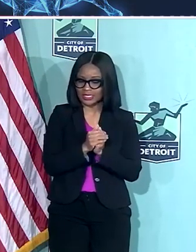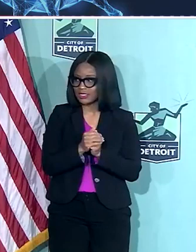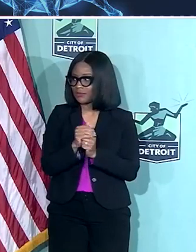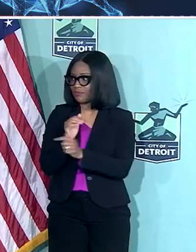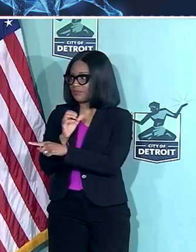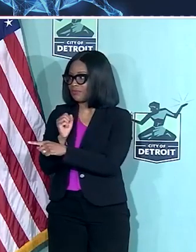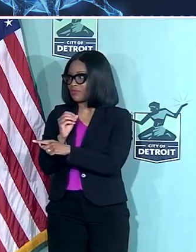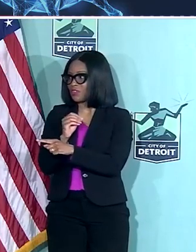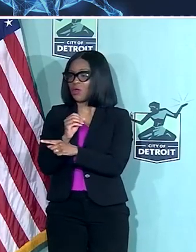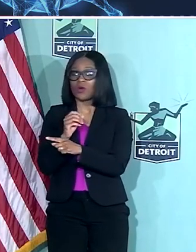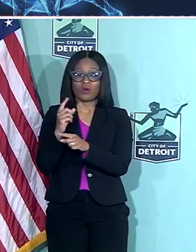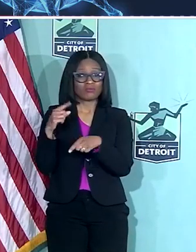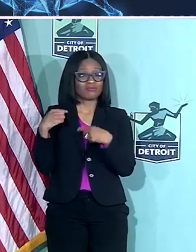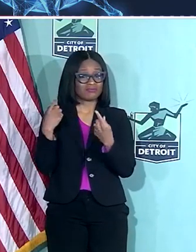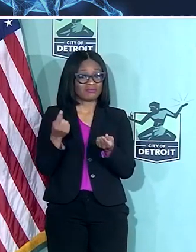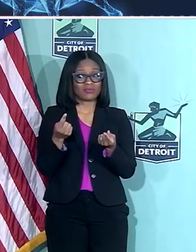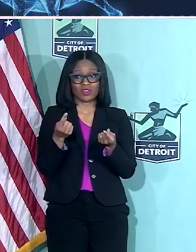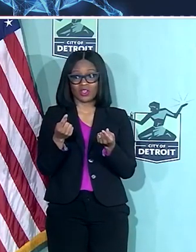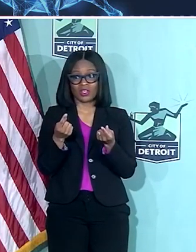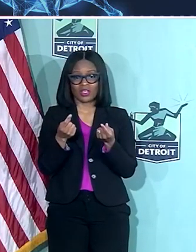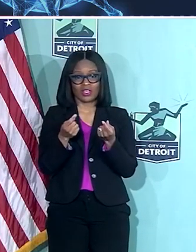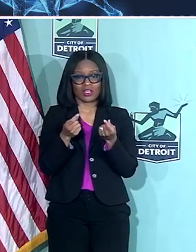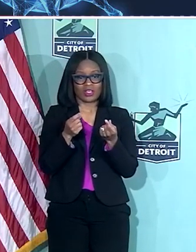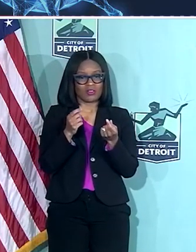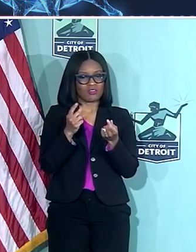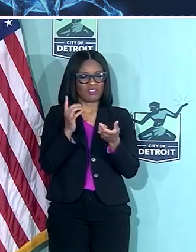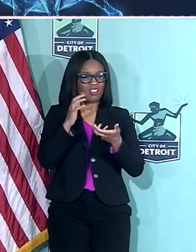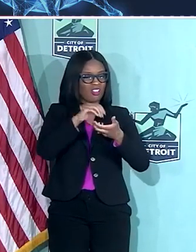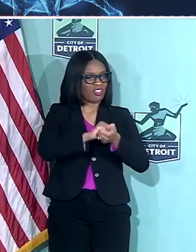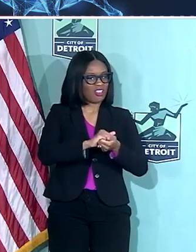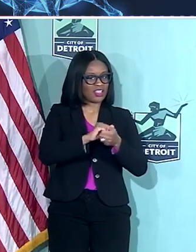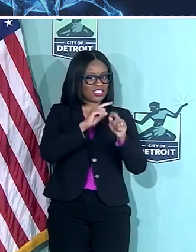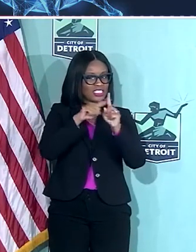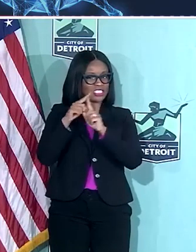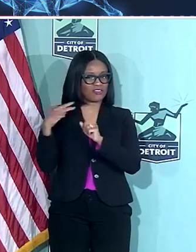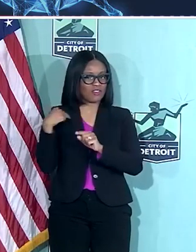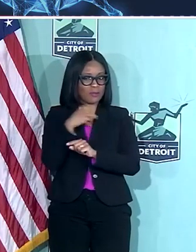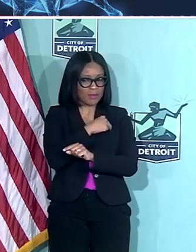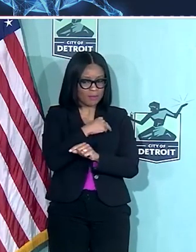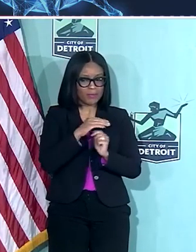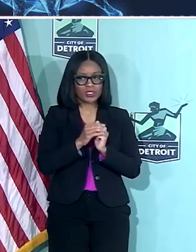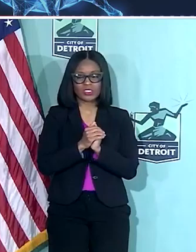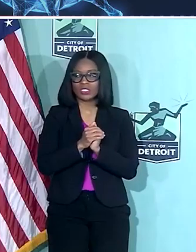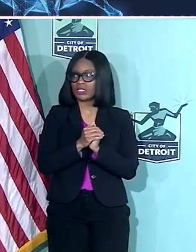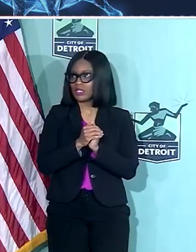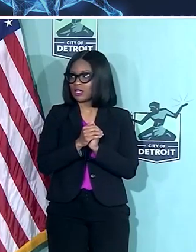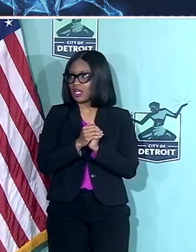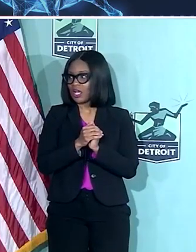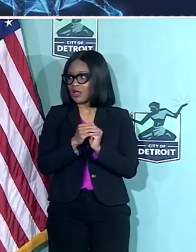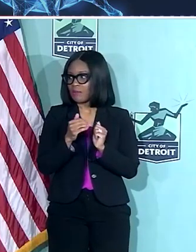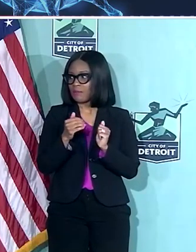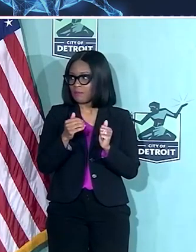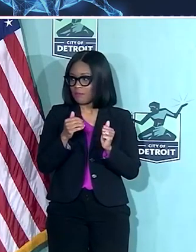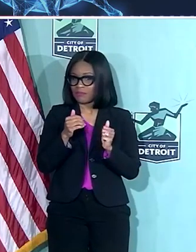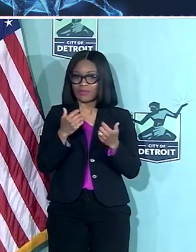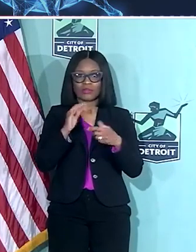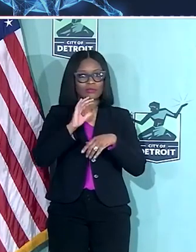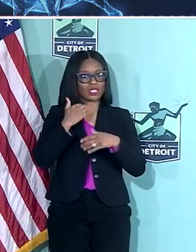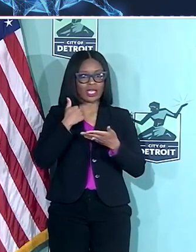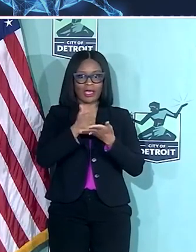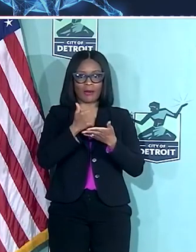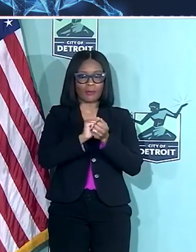been involved with the coalition, all the different members of the coalition, putting together all of the aspects of it, the website,